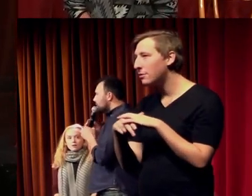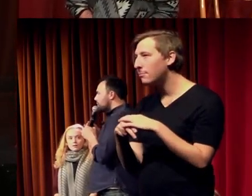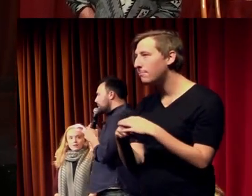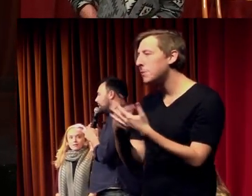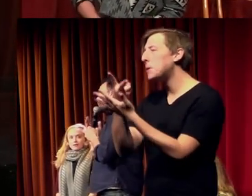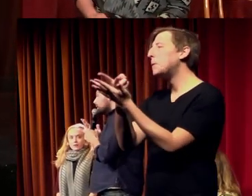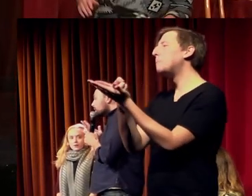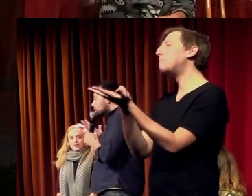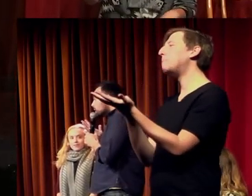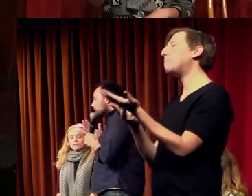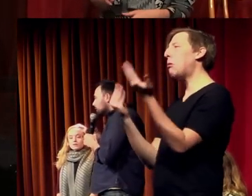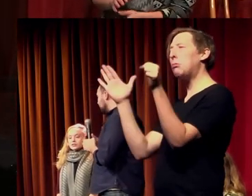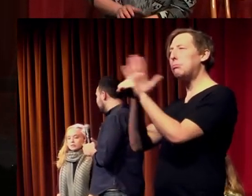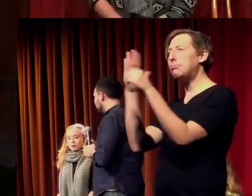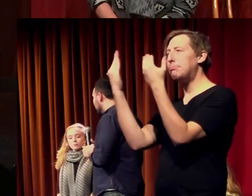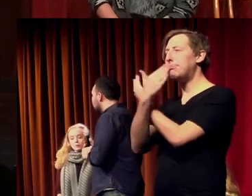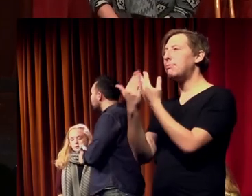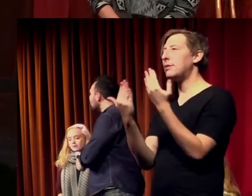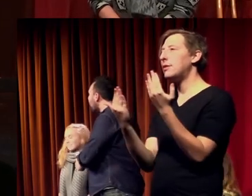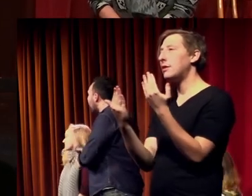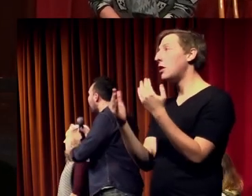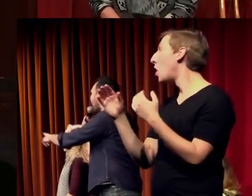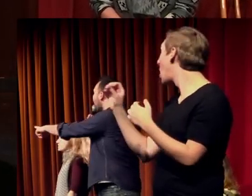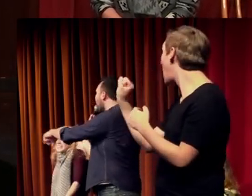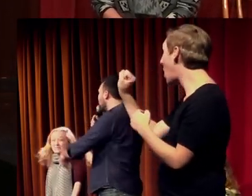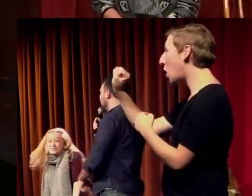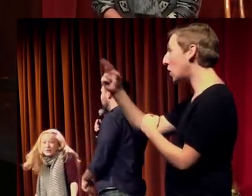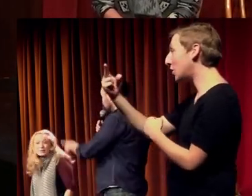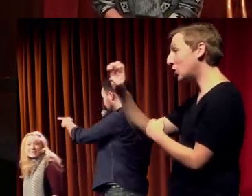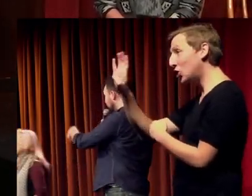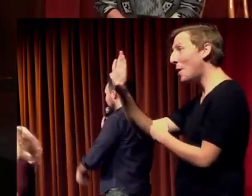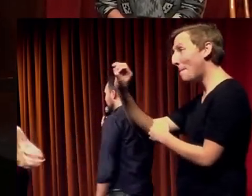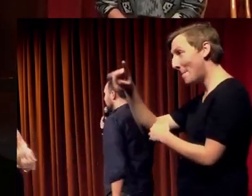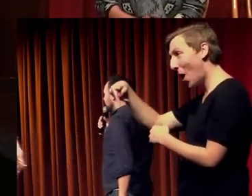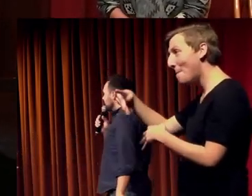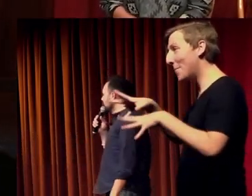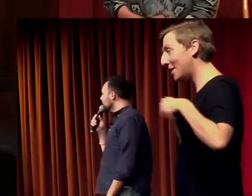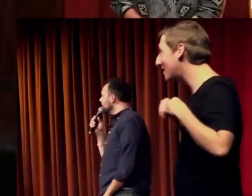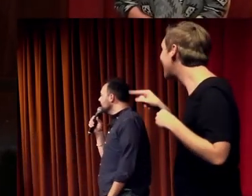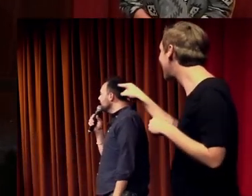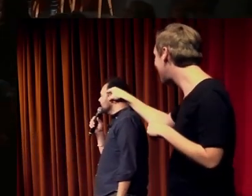What are the flow tanks? Flow tank or the Sheba?